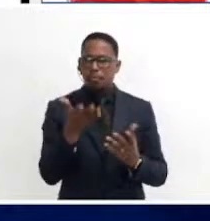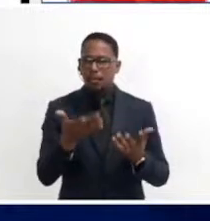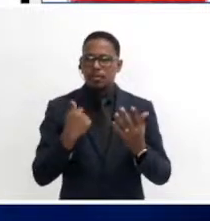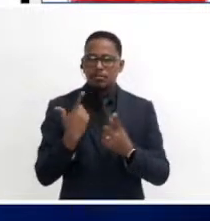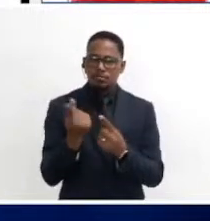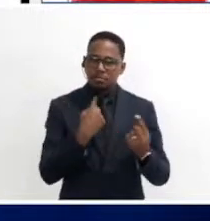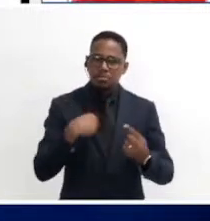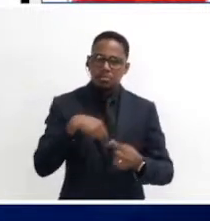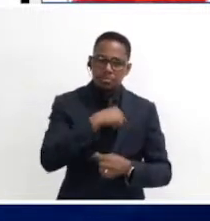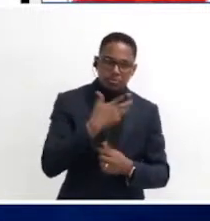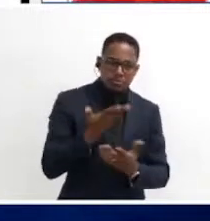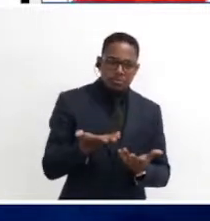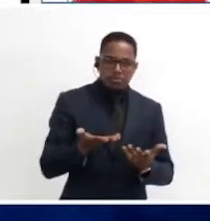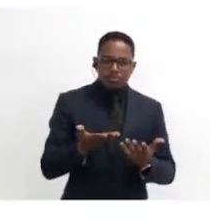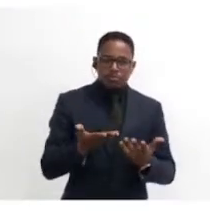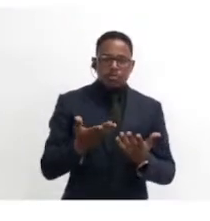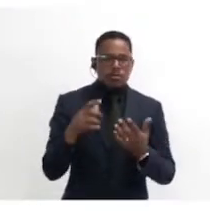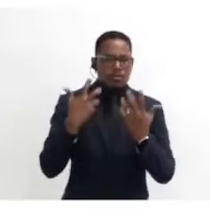fab.